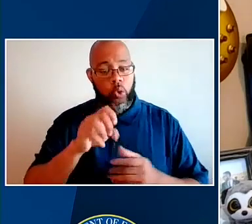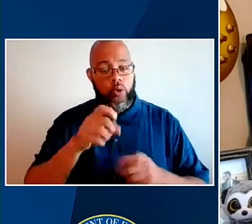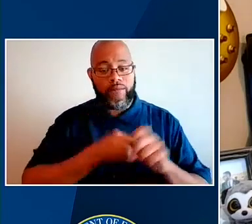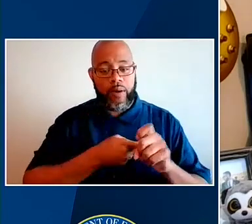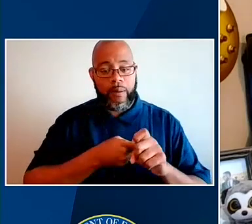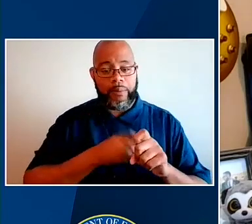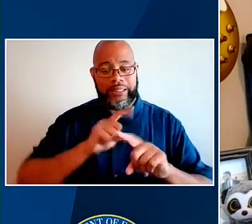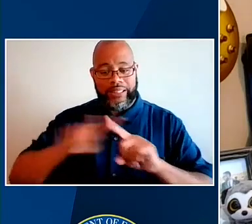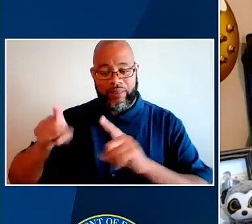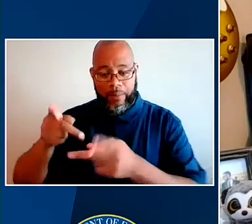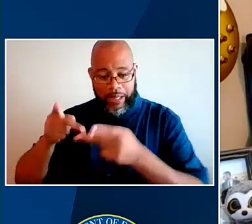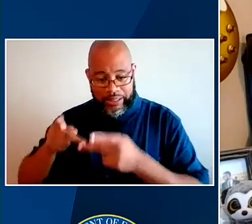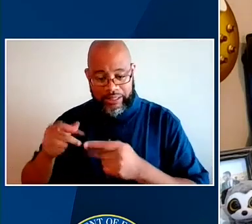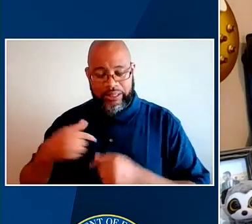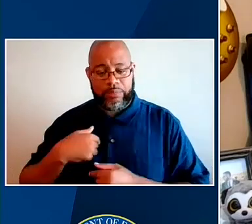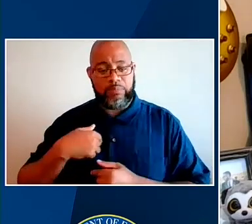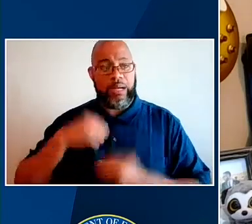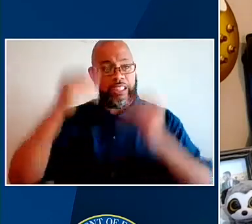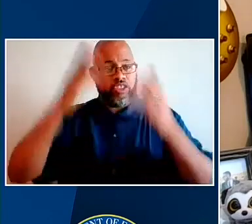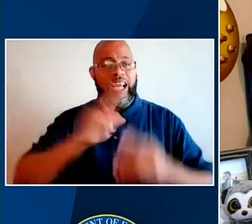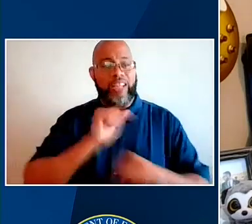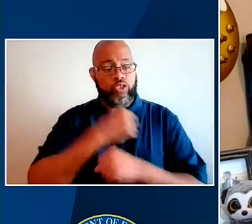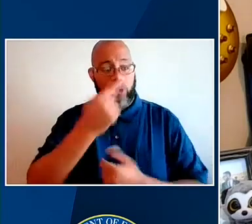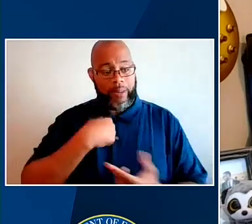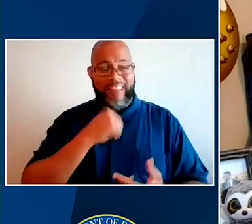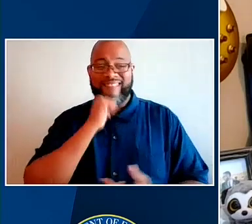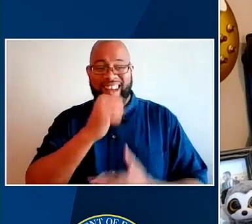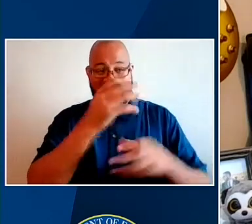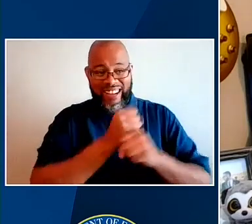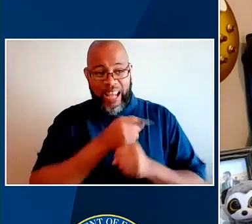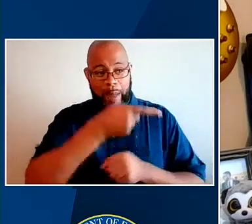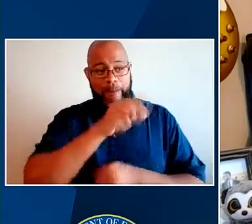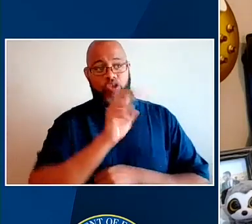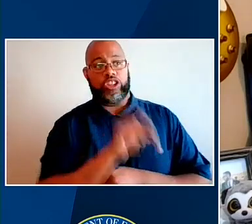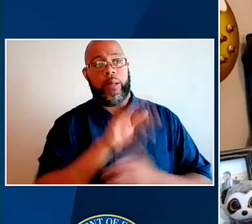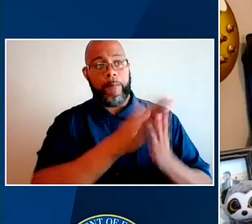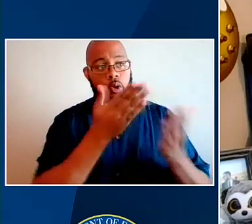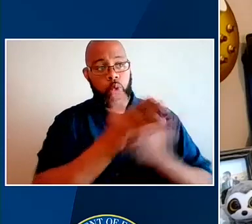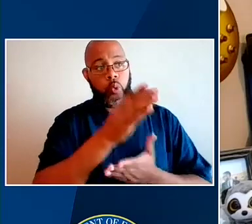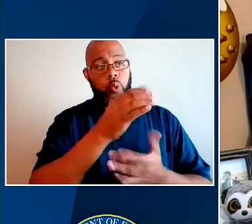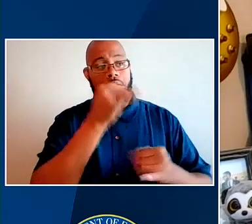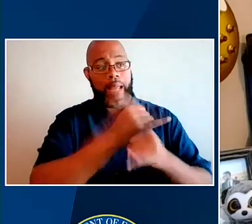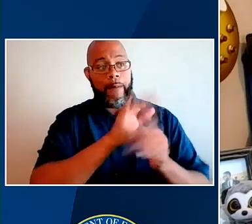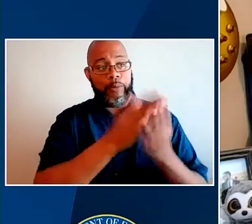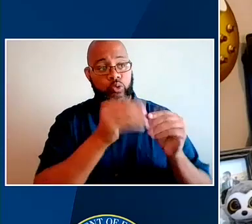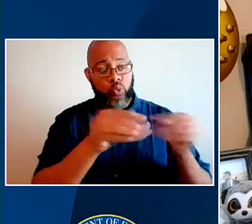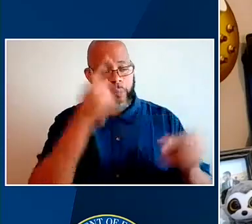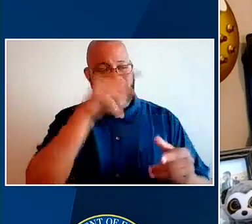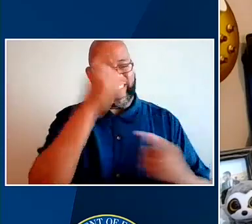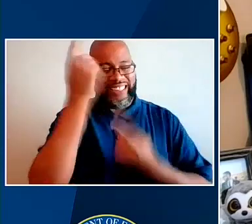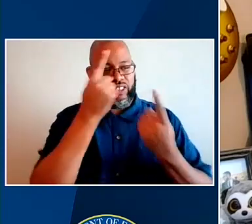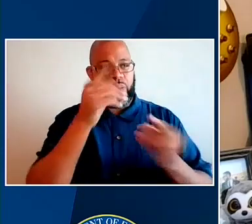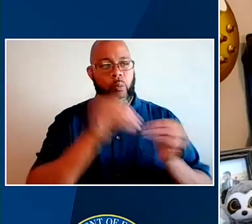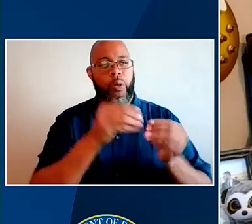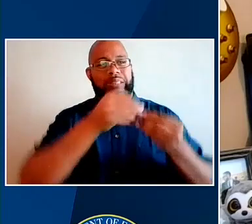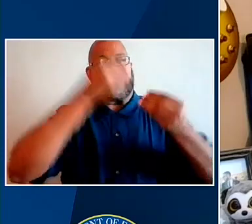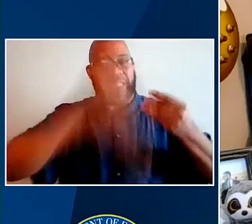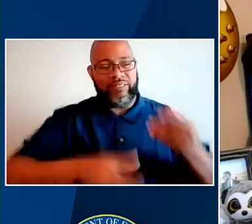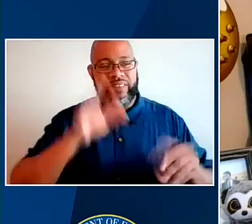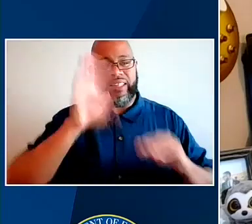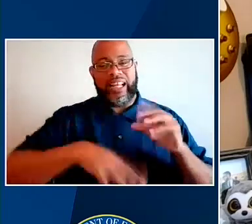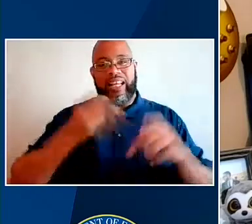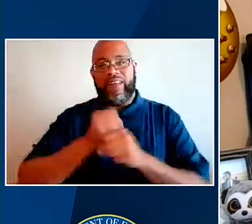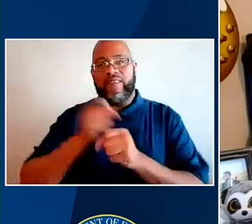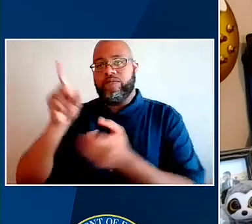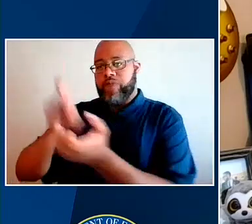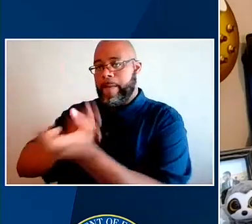Pearson. My professor actually told me to not get the Pearson book through the campus bookstore because it was considerably more expensive than getting it from the